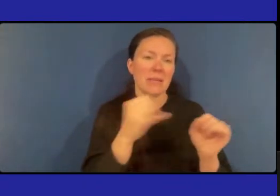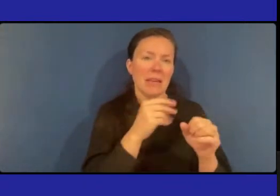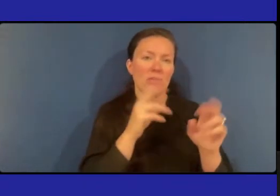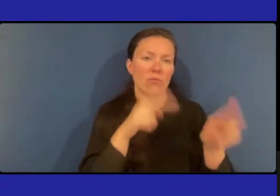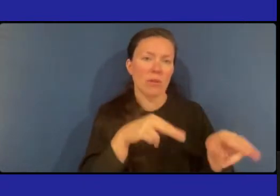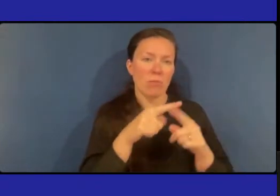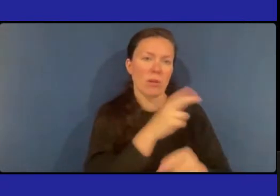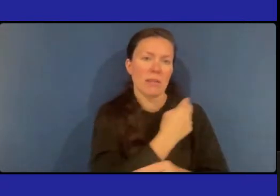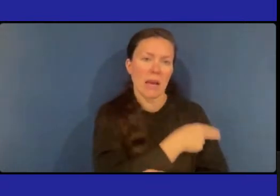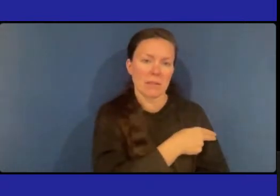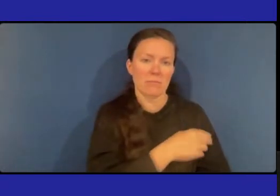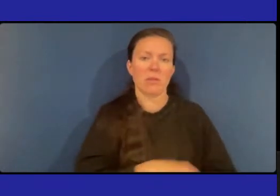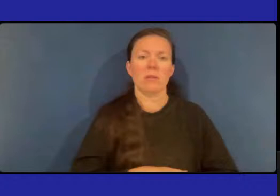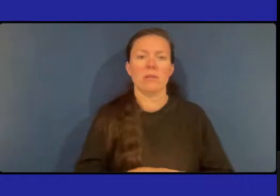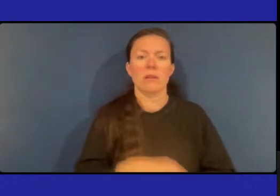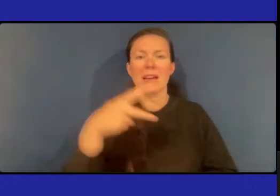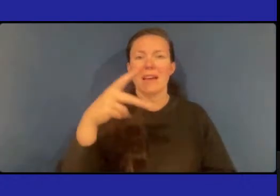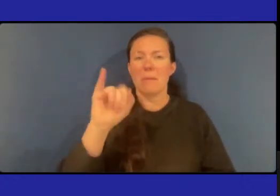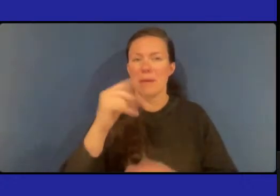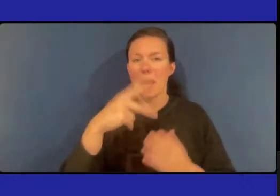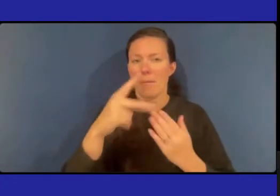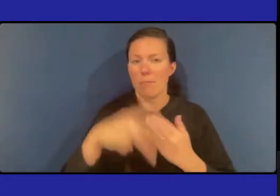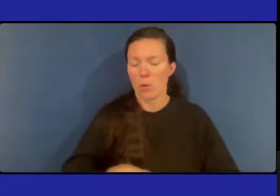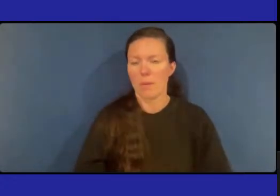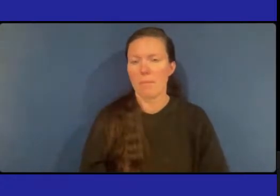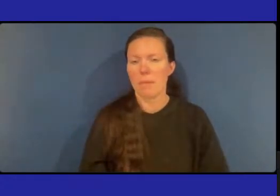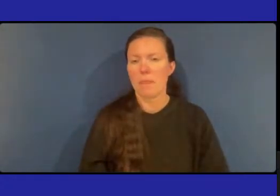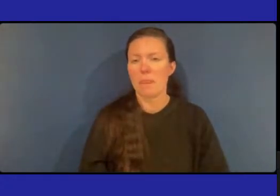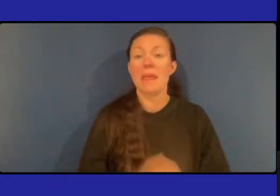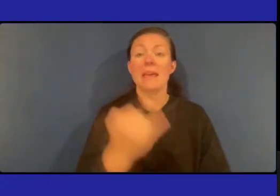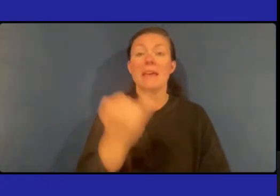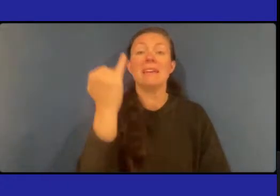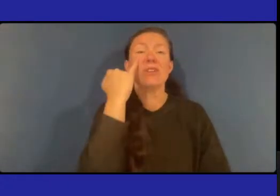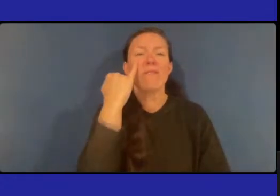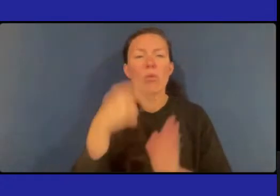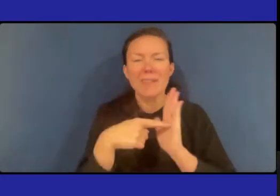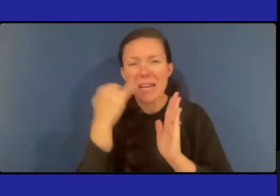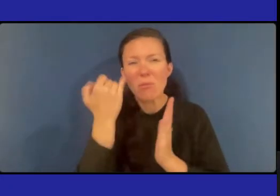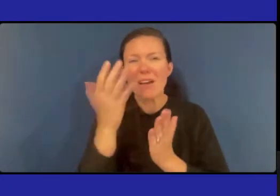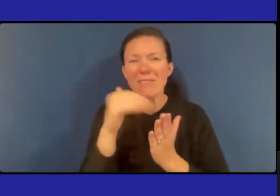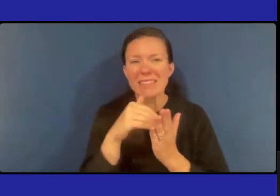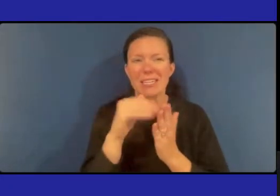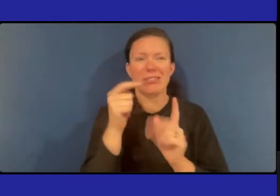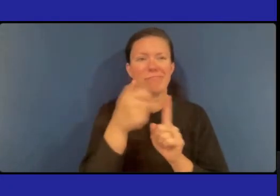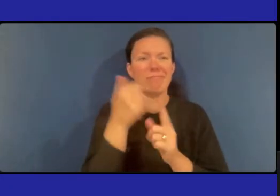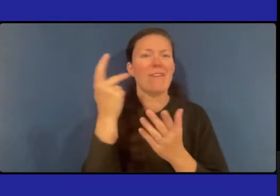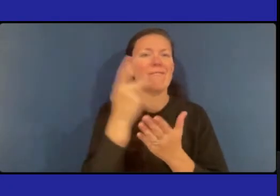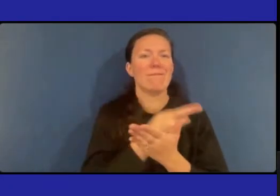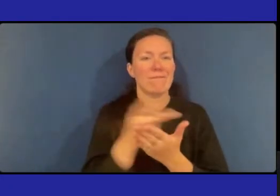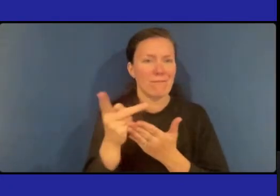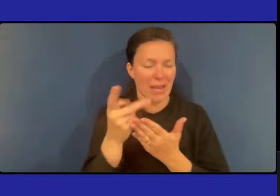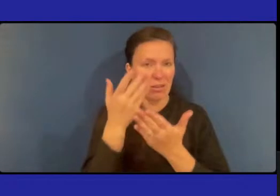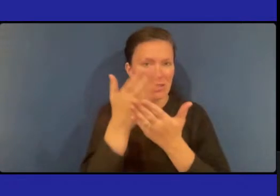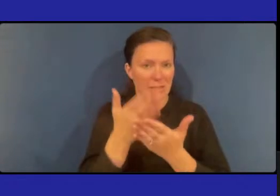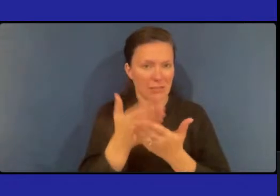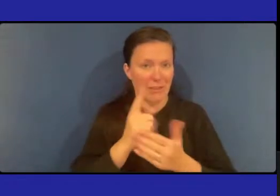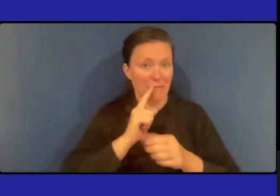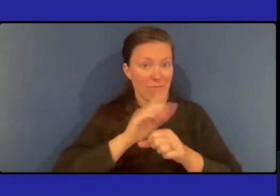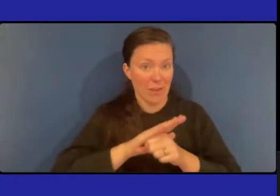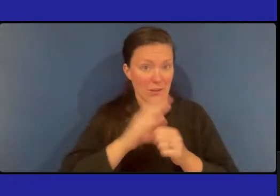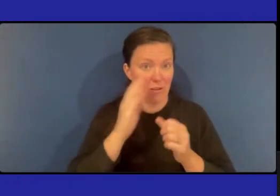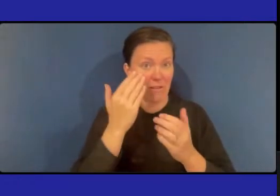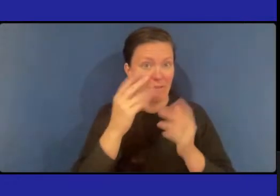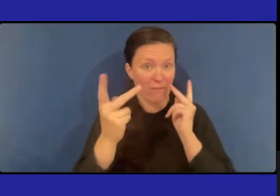program. So if a center was to fail their verification visit, they would fail because